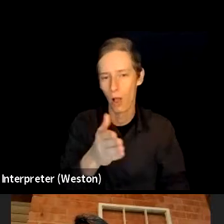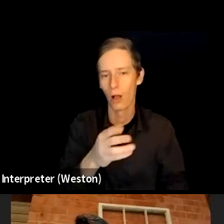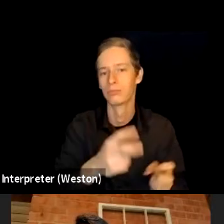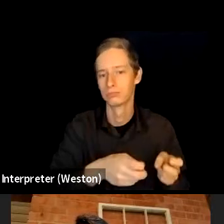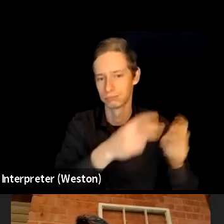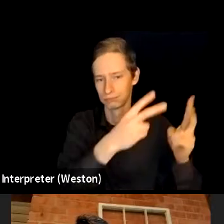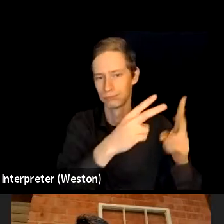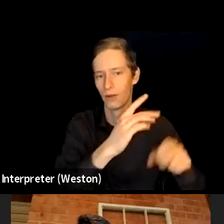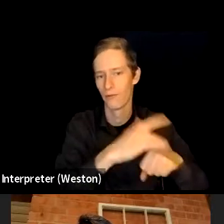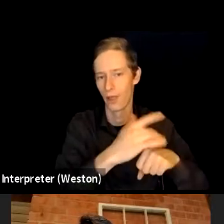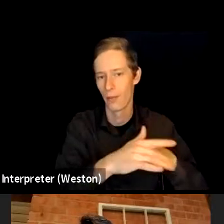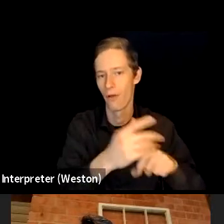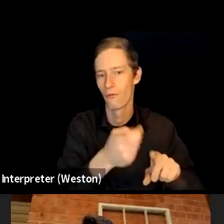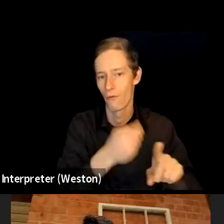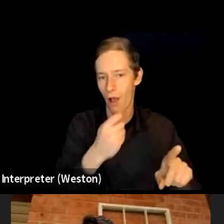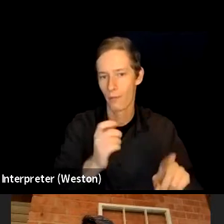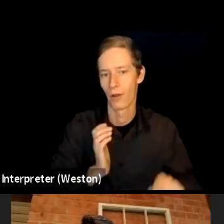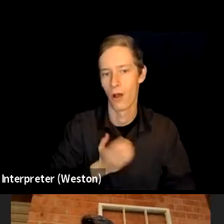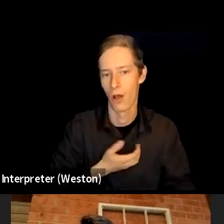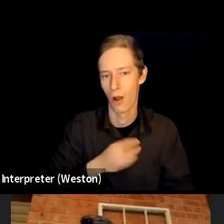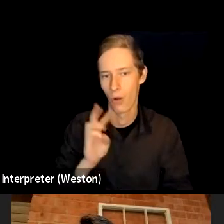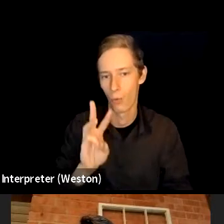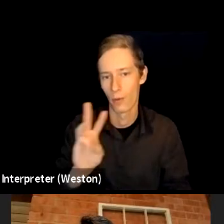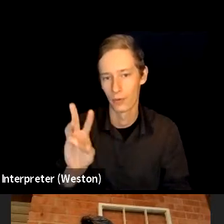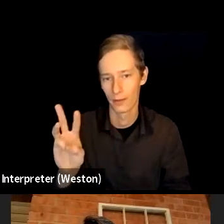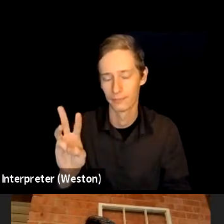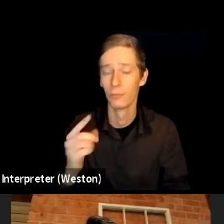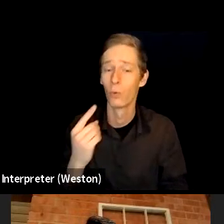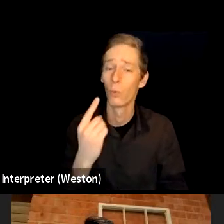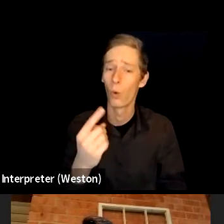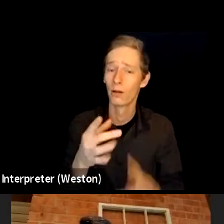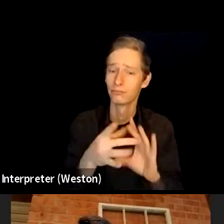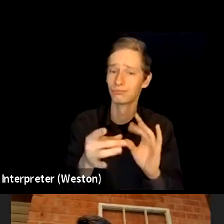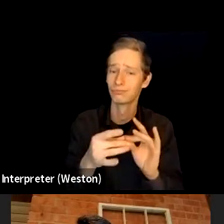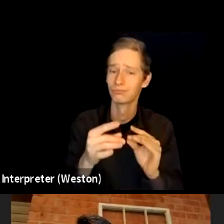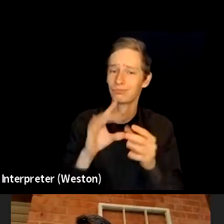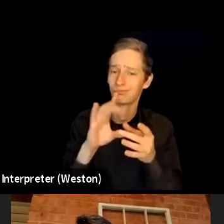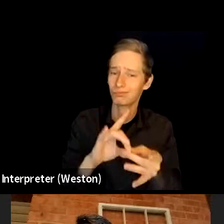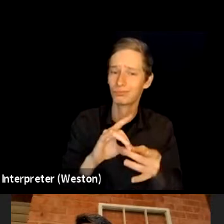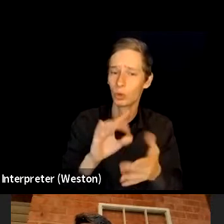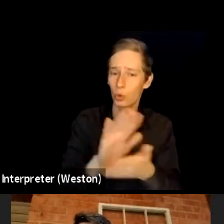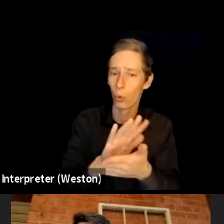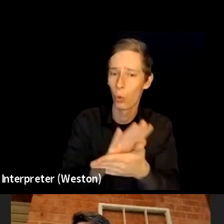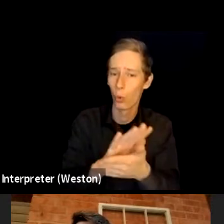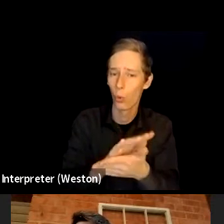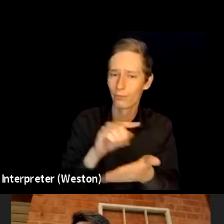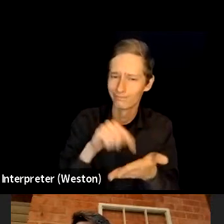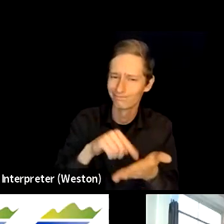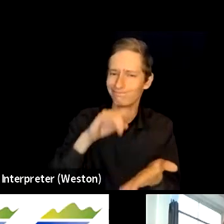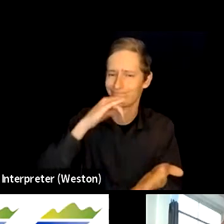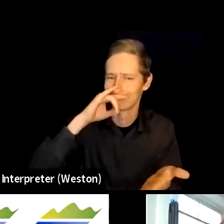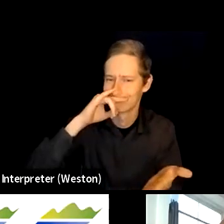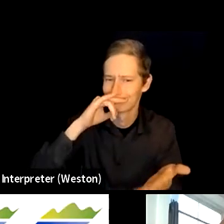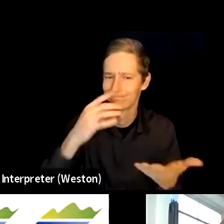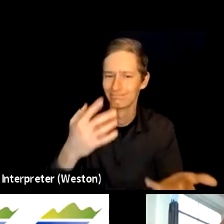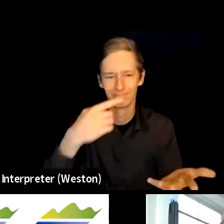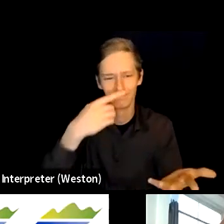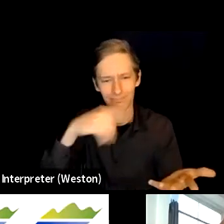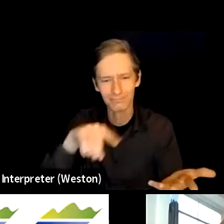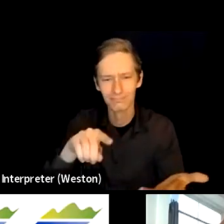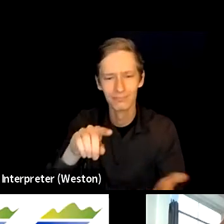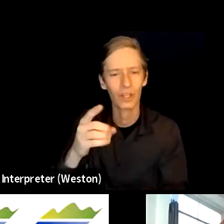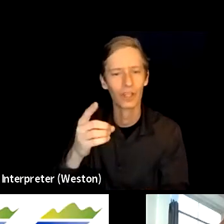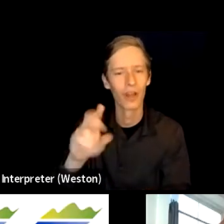One of Jason's last slides was about schools and school-age kids. Dr. Bissell, can you talk about how decisions are